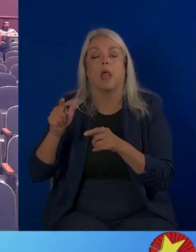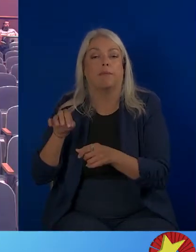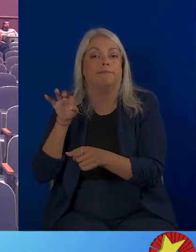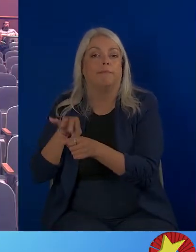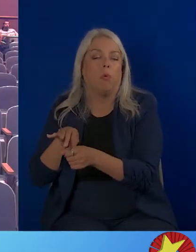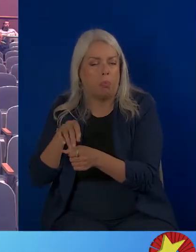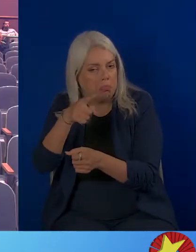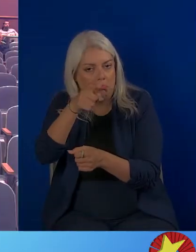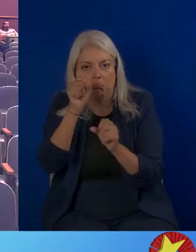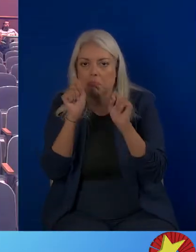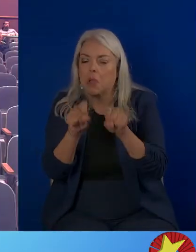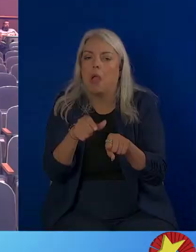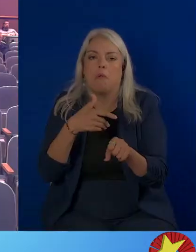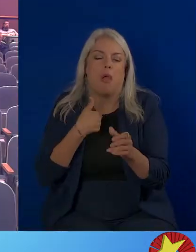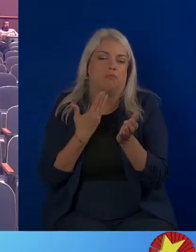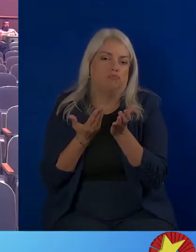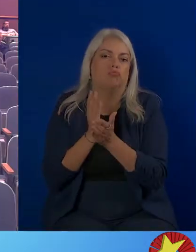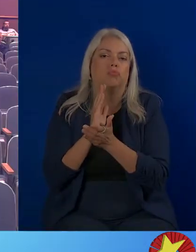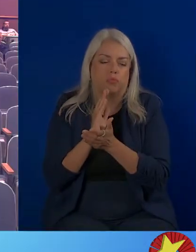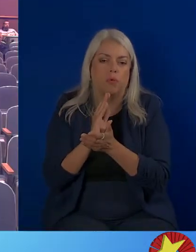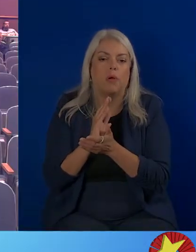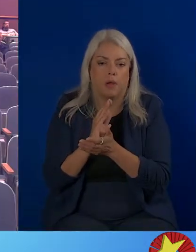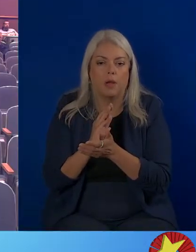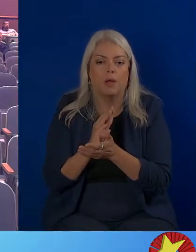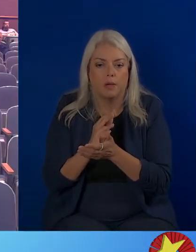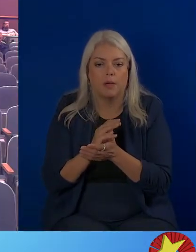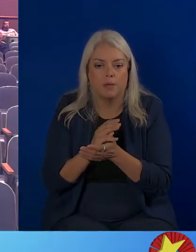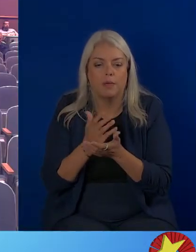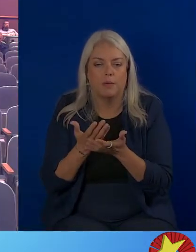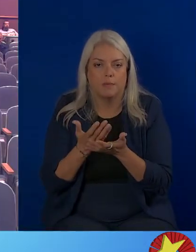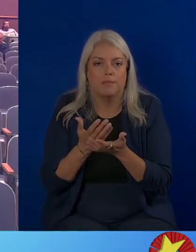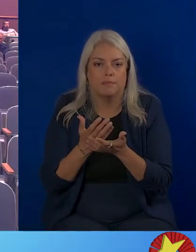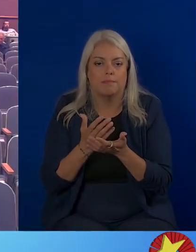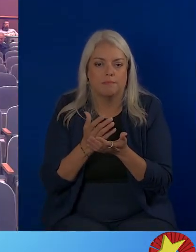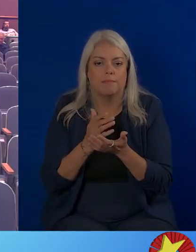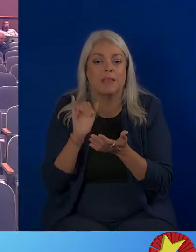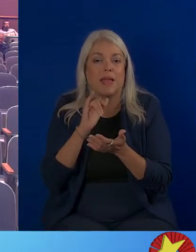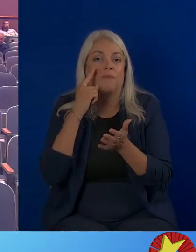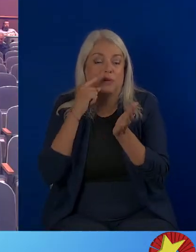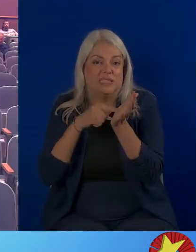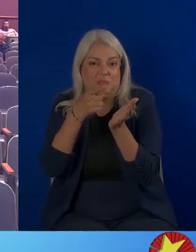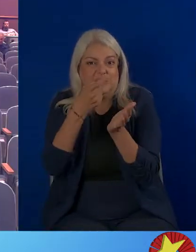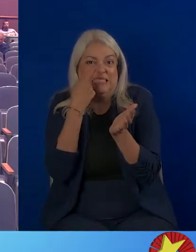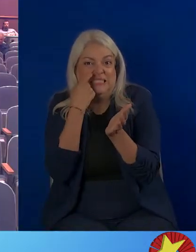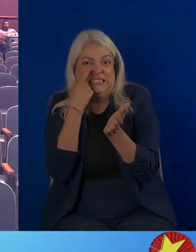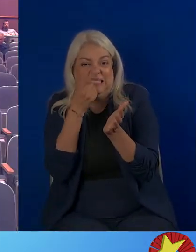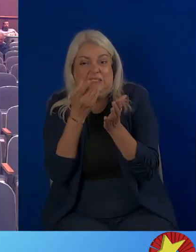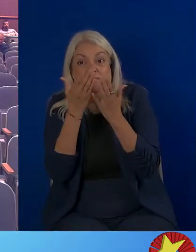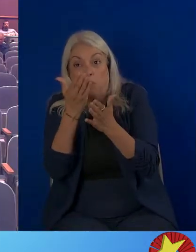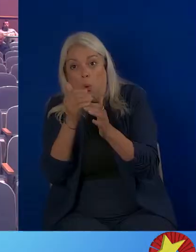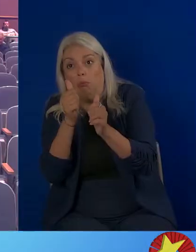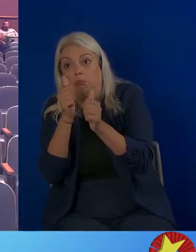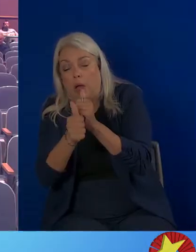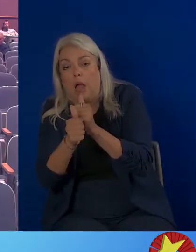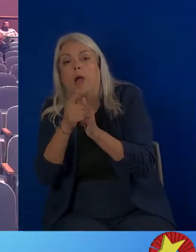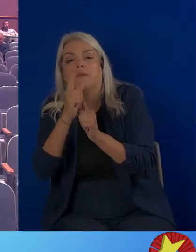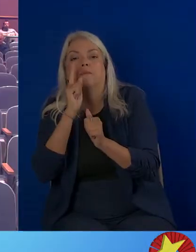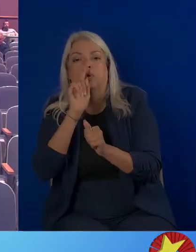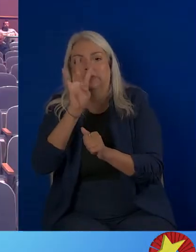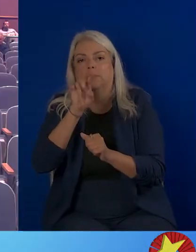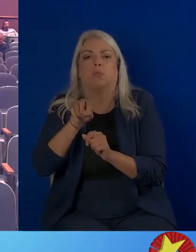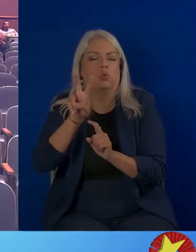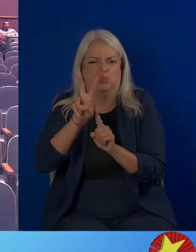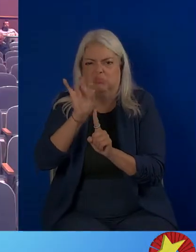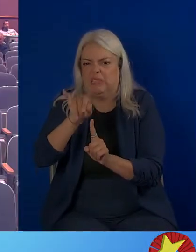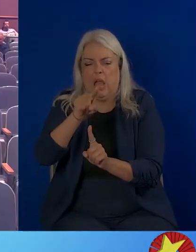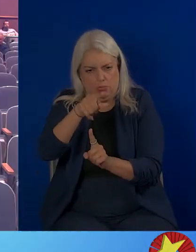separately, as the board had done just for 7.2 there. So I only say this